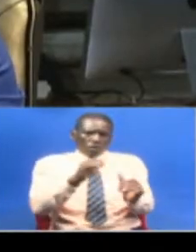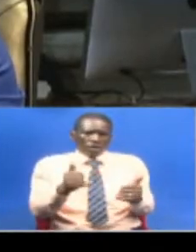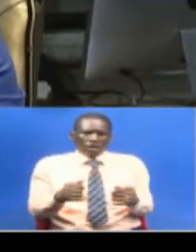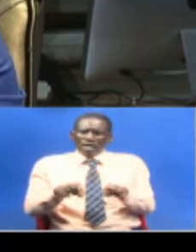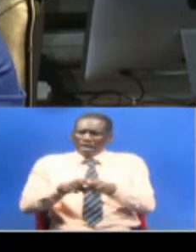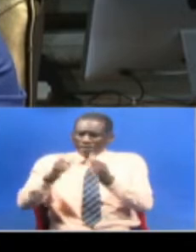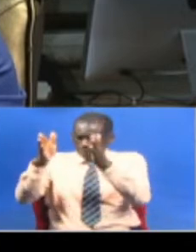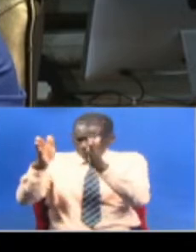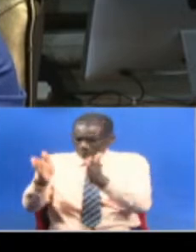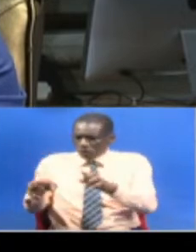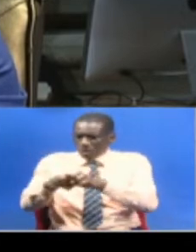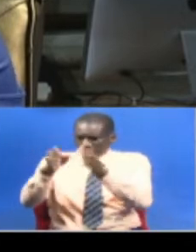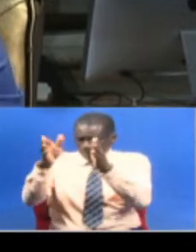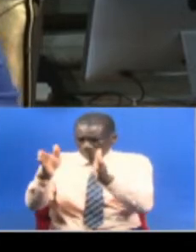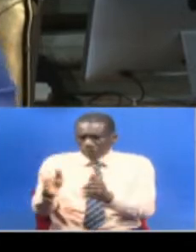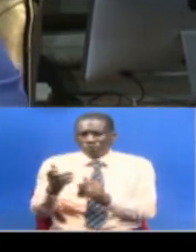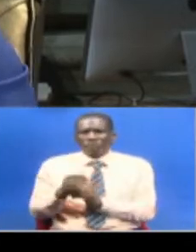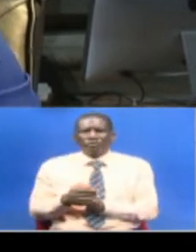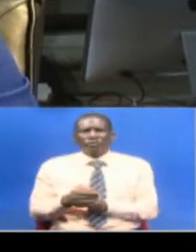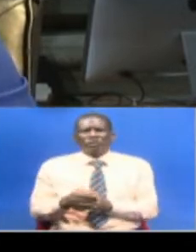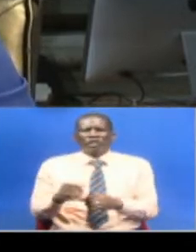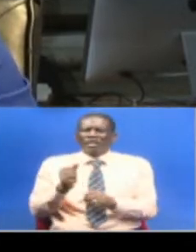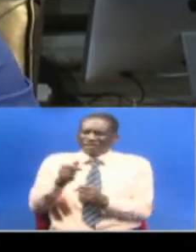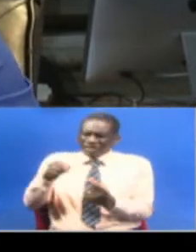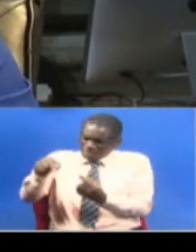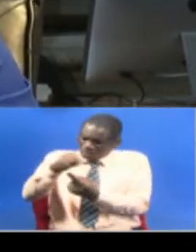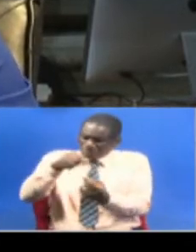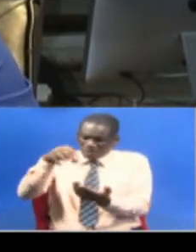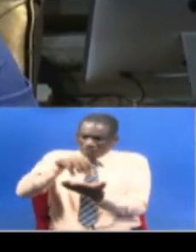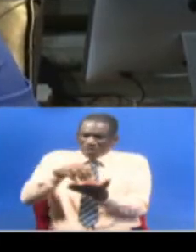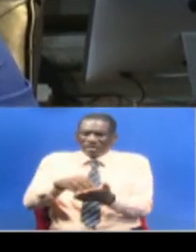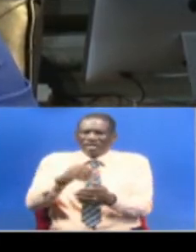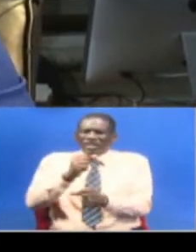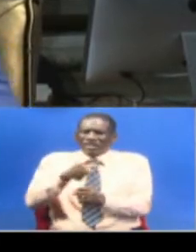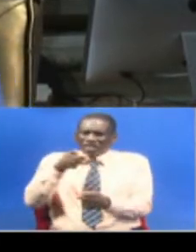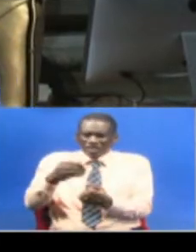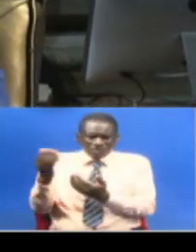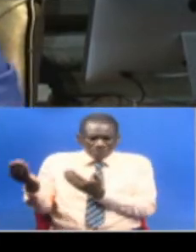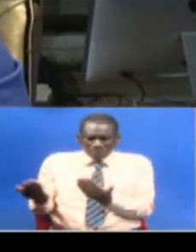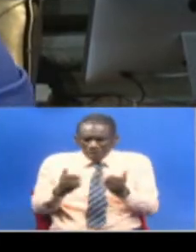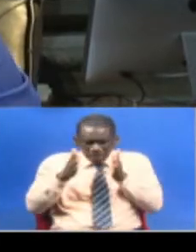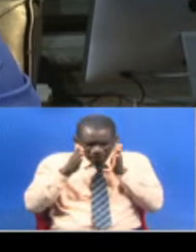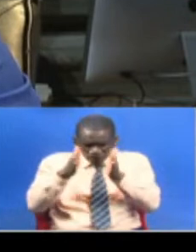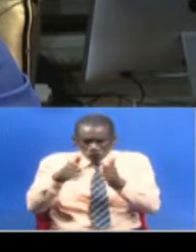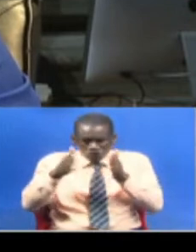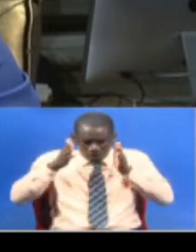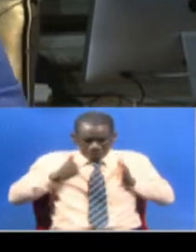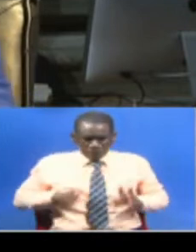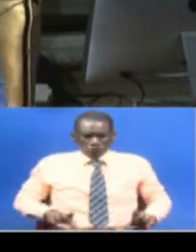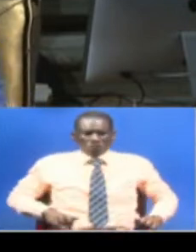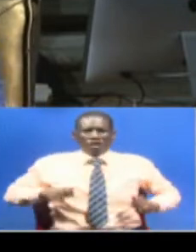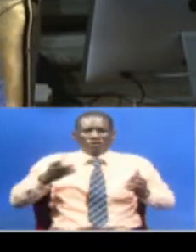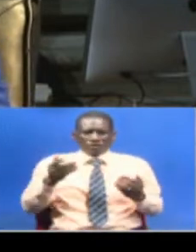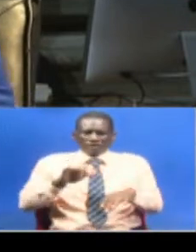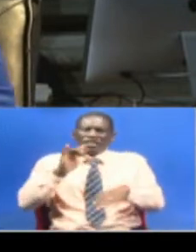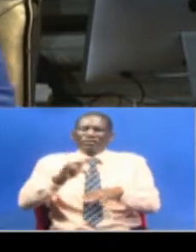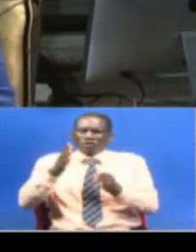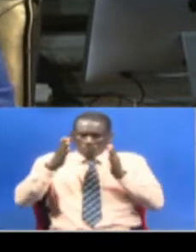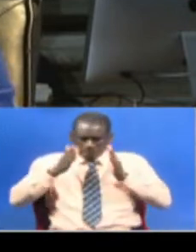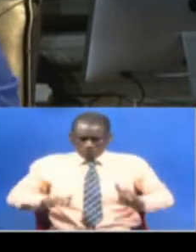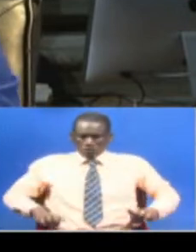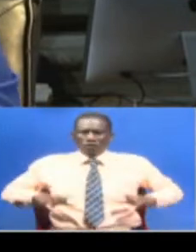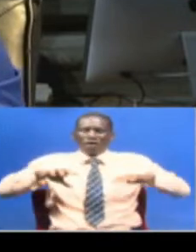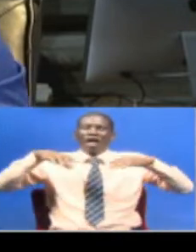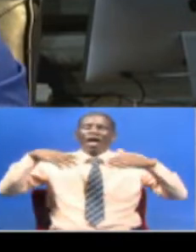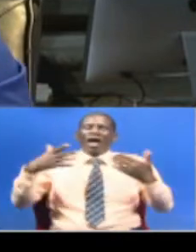person, did this particular case bring any attention to your personal life? And if so, then how